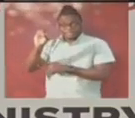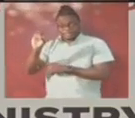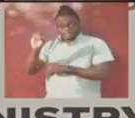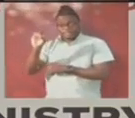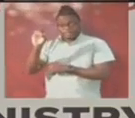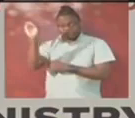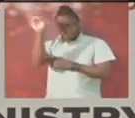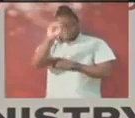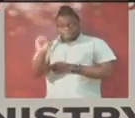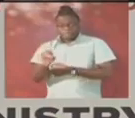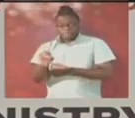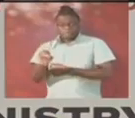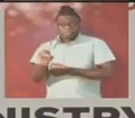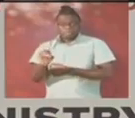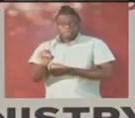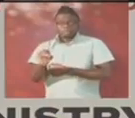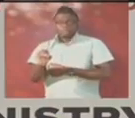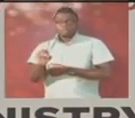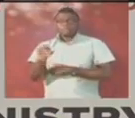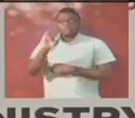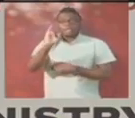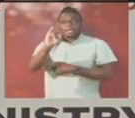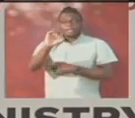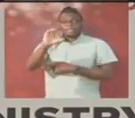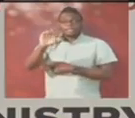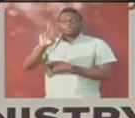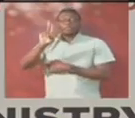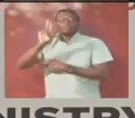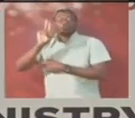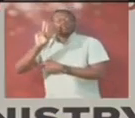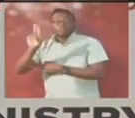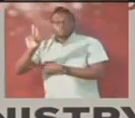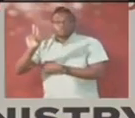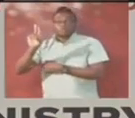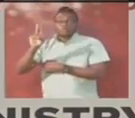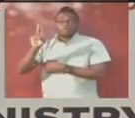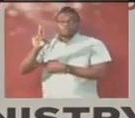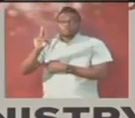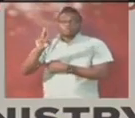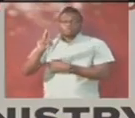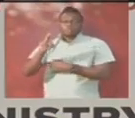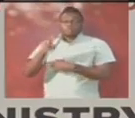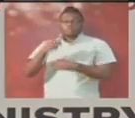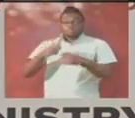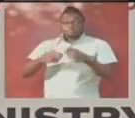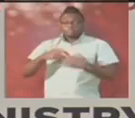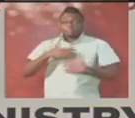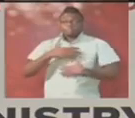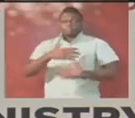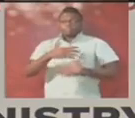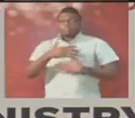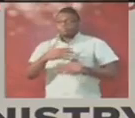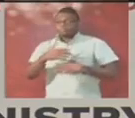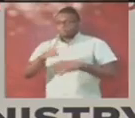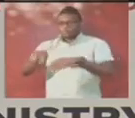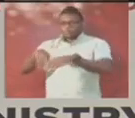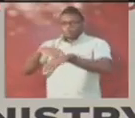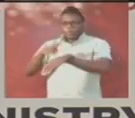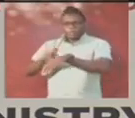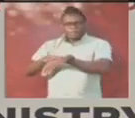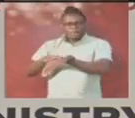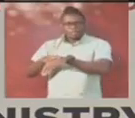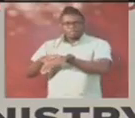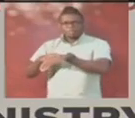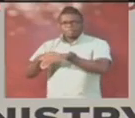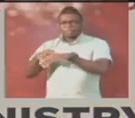occupancy in the ICU figures. When we disaggregate ward level figures, the total